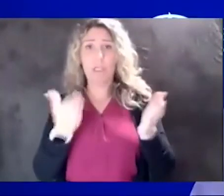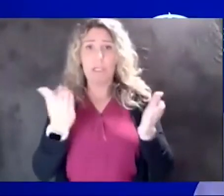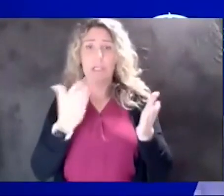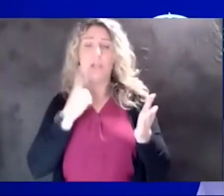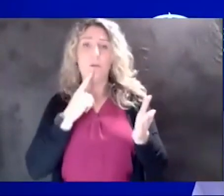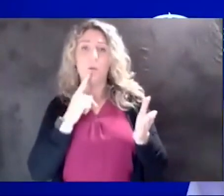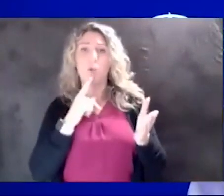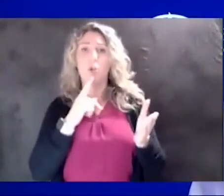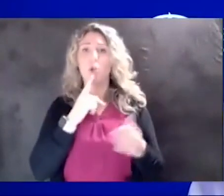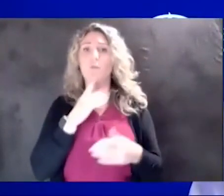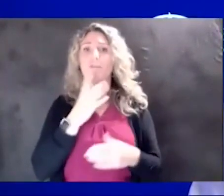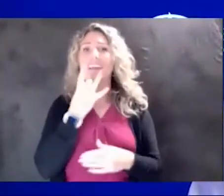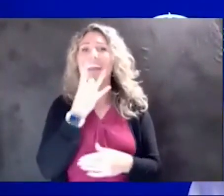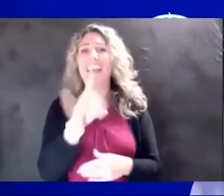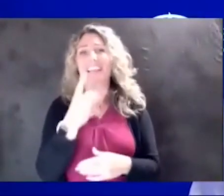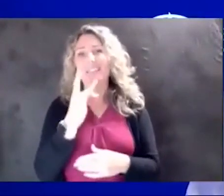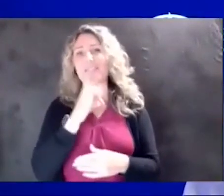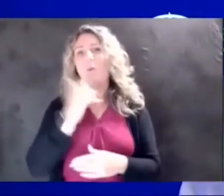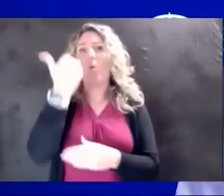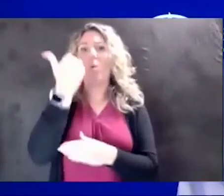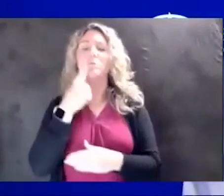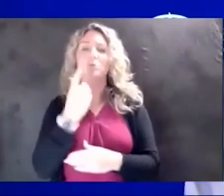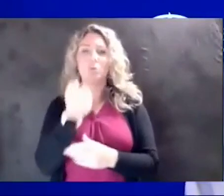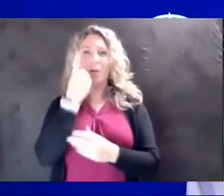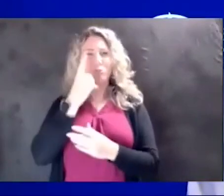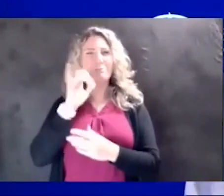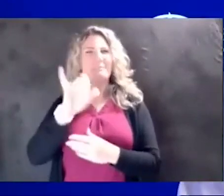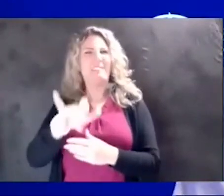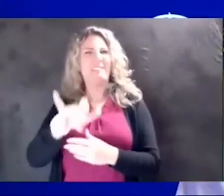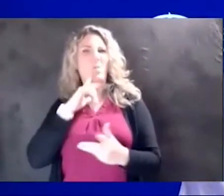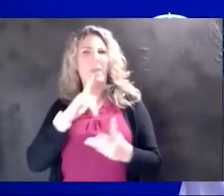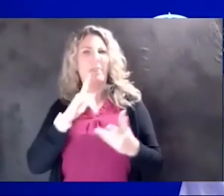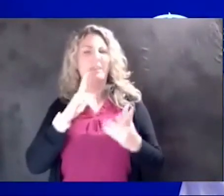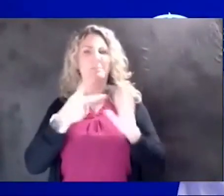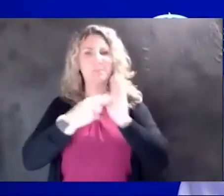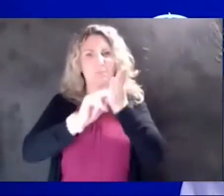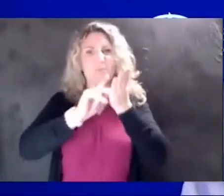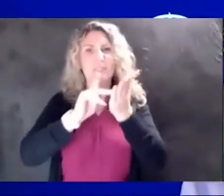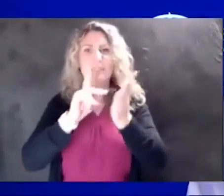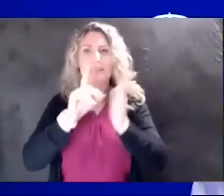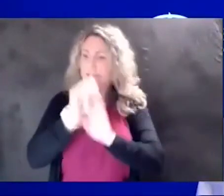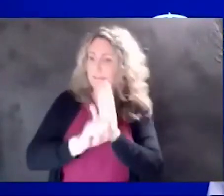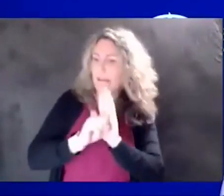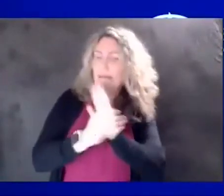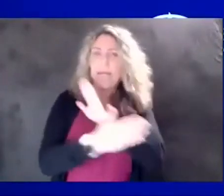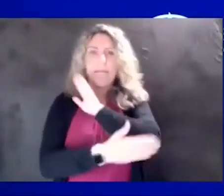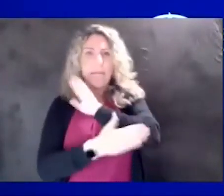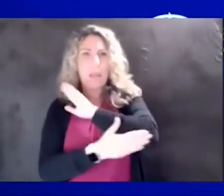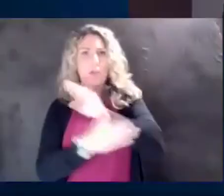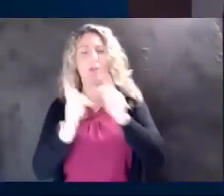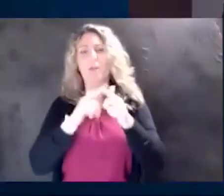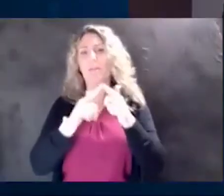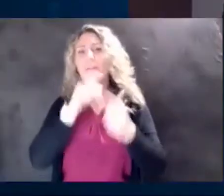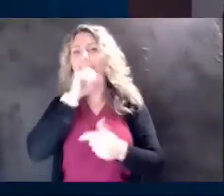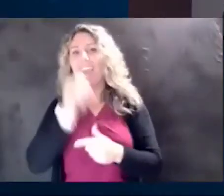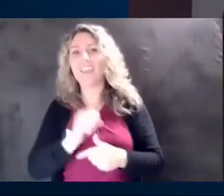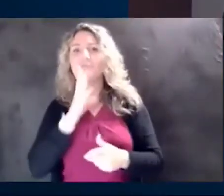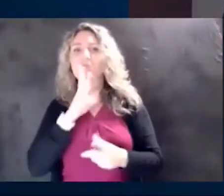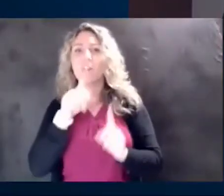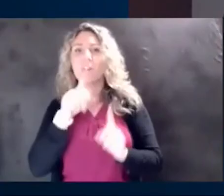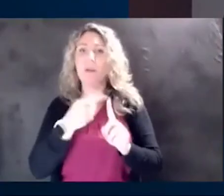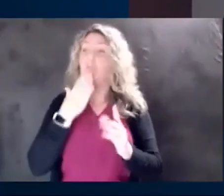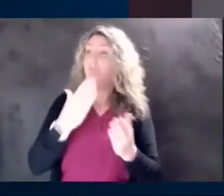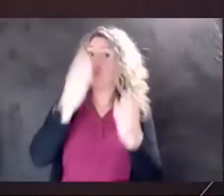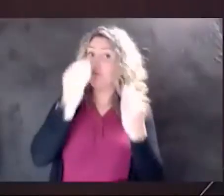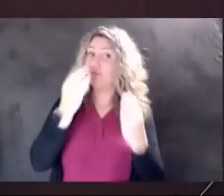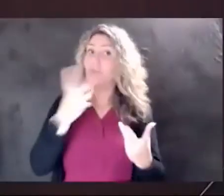and over. So just understand that. Is it the state? Is it the county level? And then what are the ages they're talking about? Good info today. Thanks. Yeah.